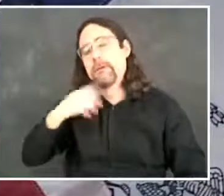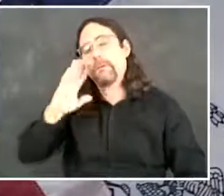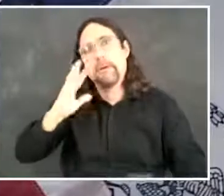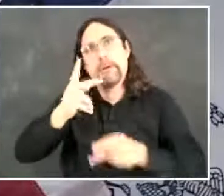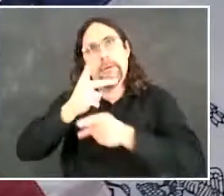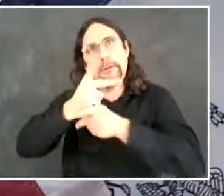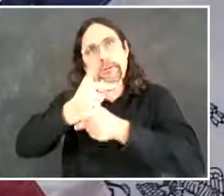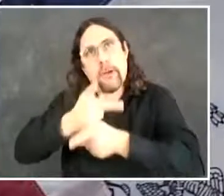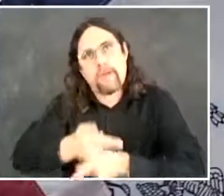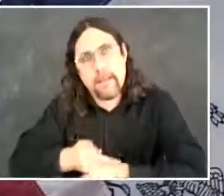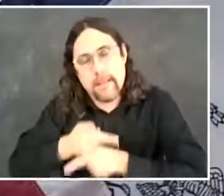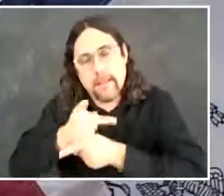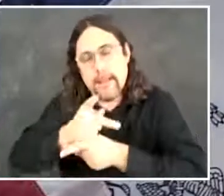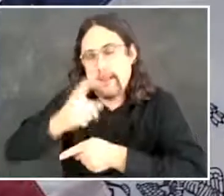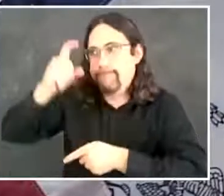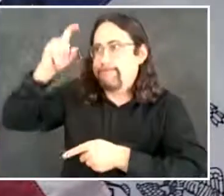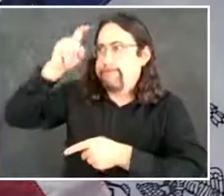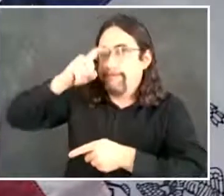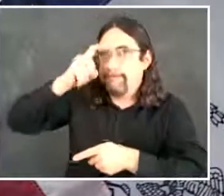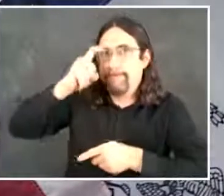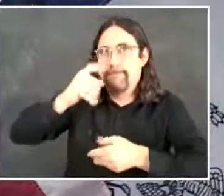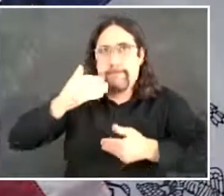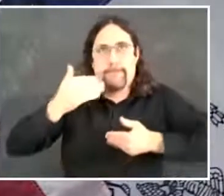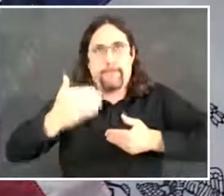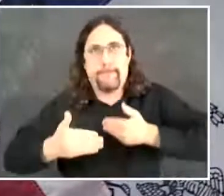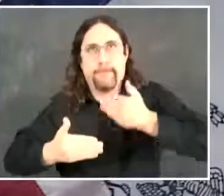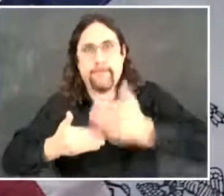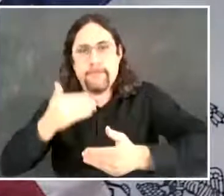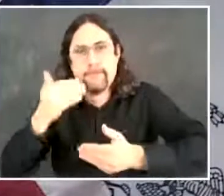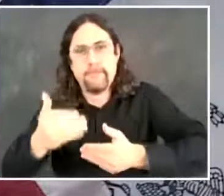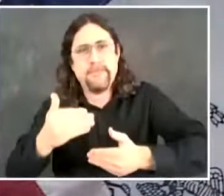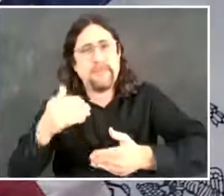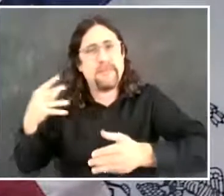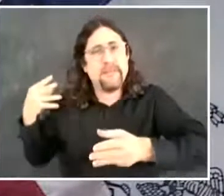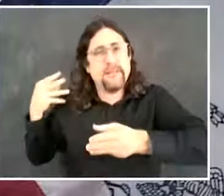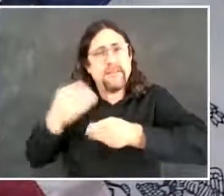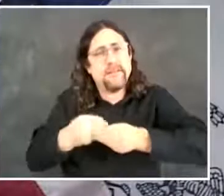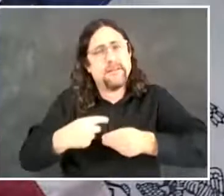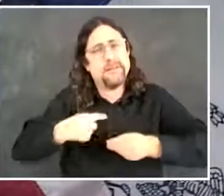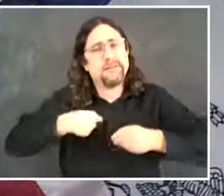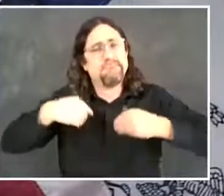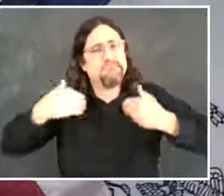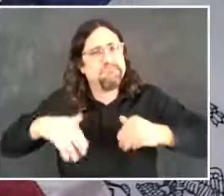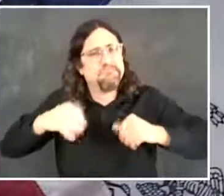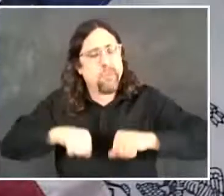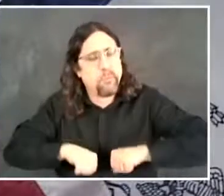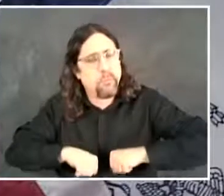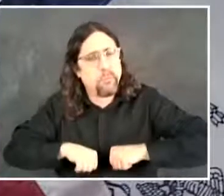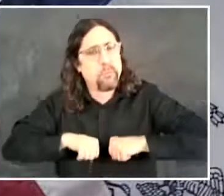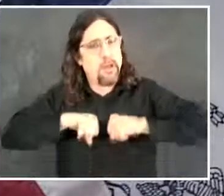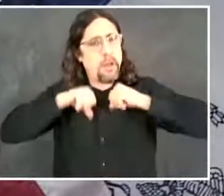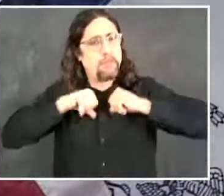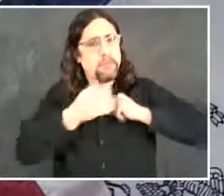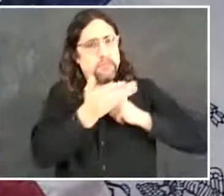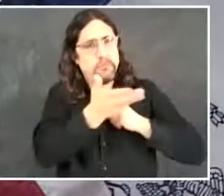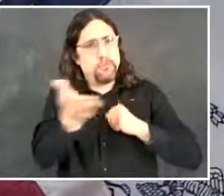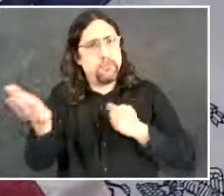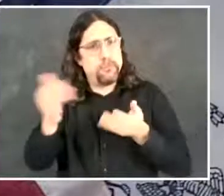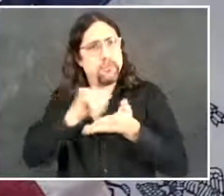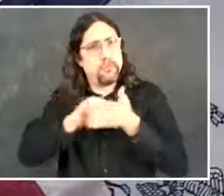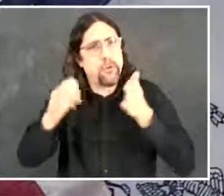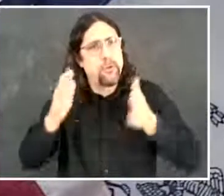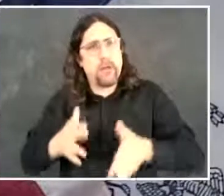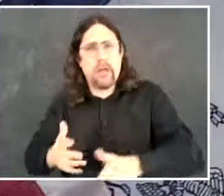coming weeks and months, beat this disease and never allow that boomerang to happen. I think that's going to be a measure of our